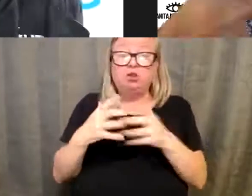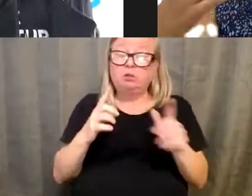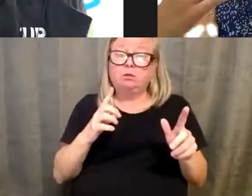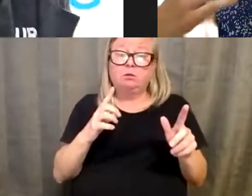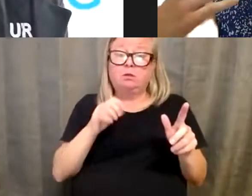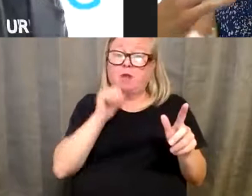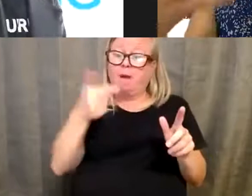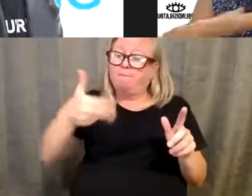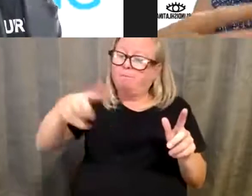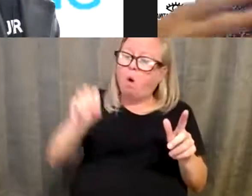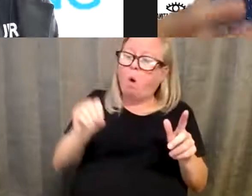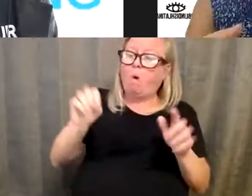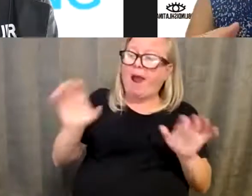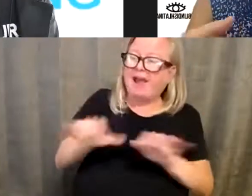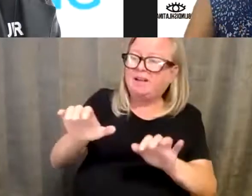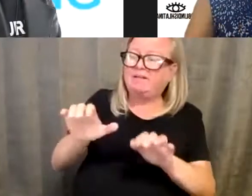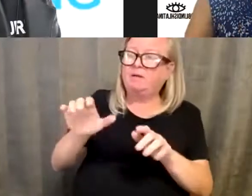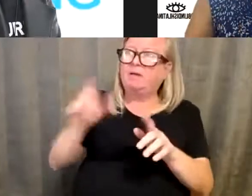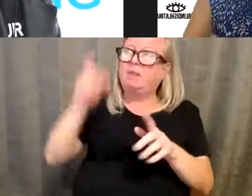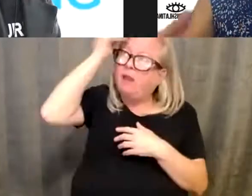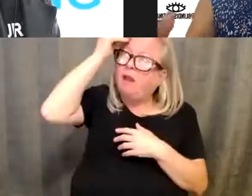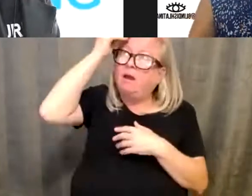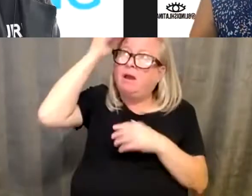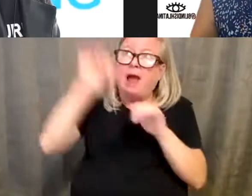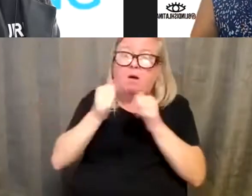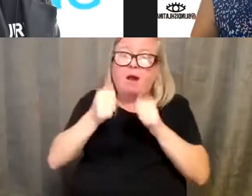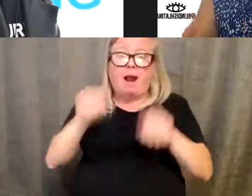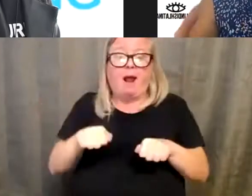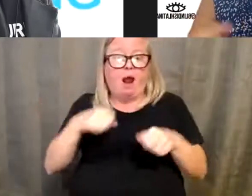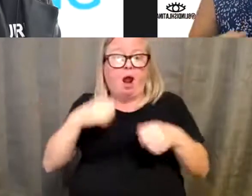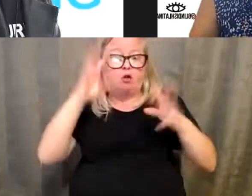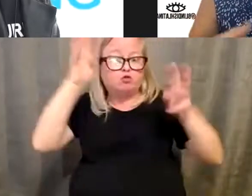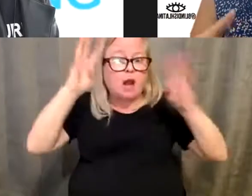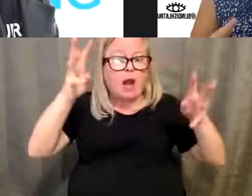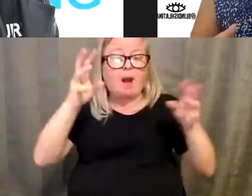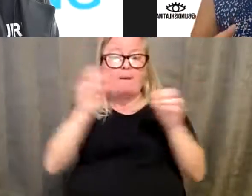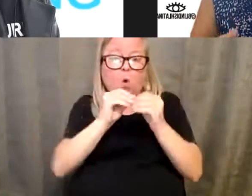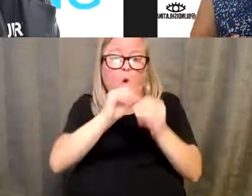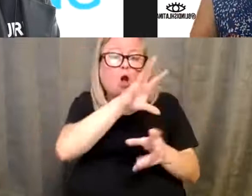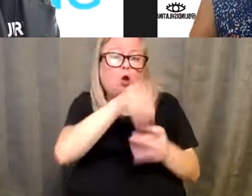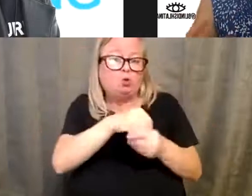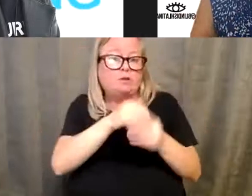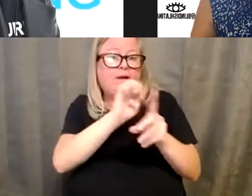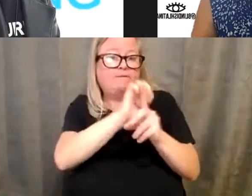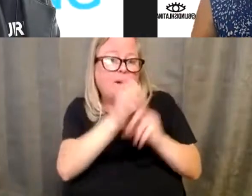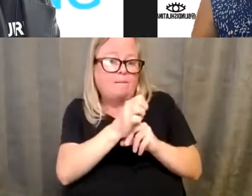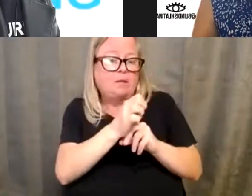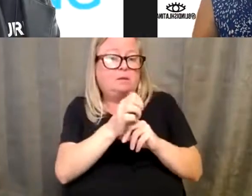saying, how can I design for a more inclusive environment? How can I do better